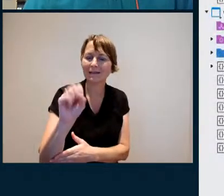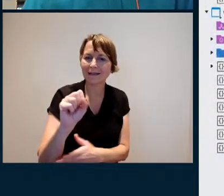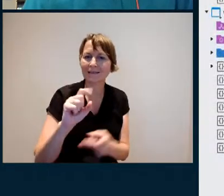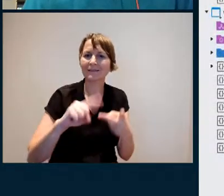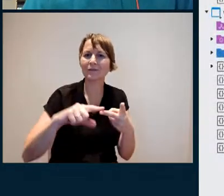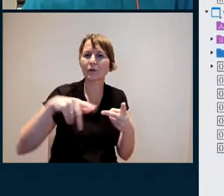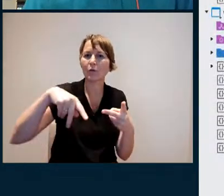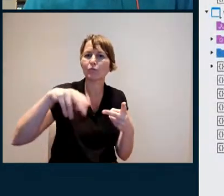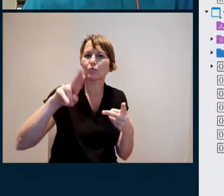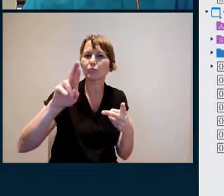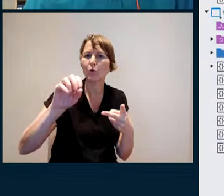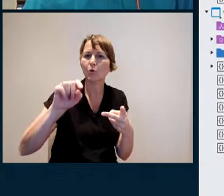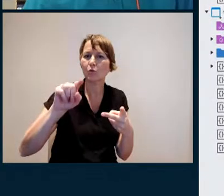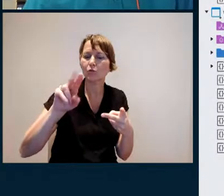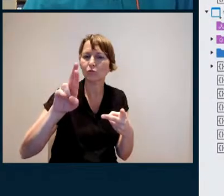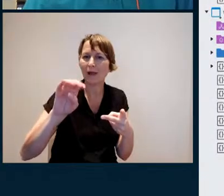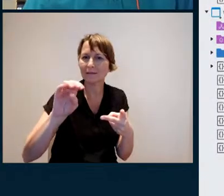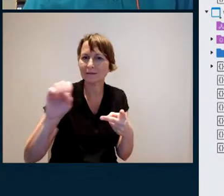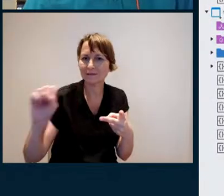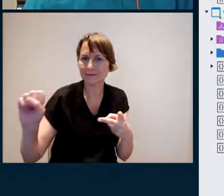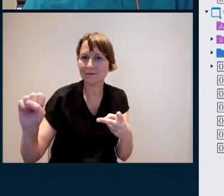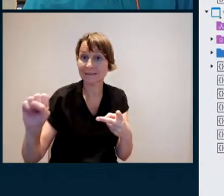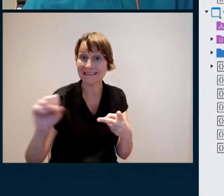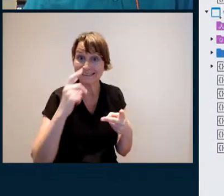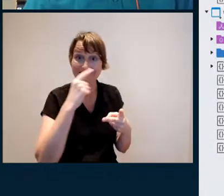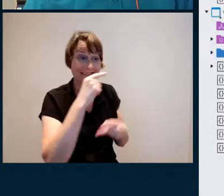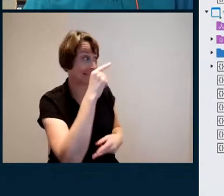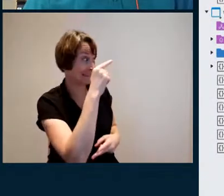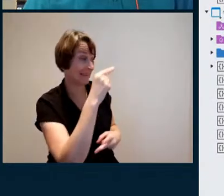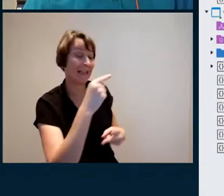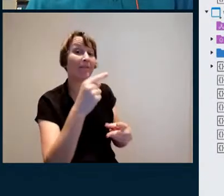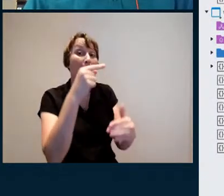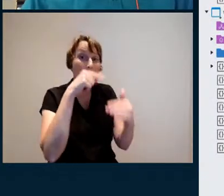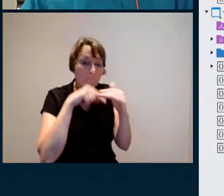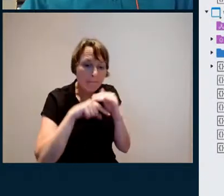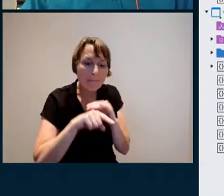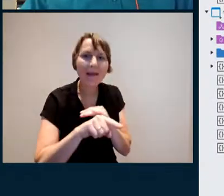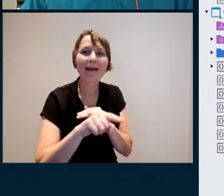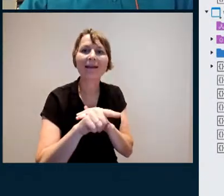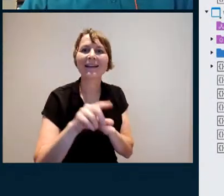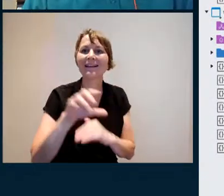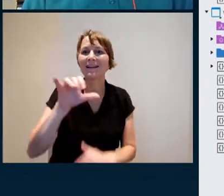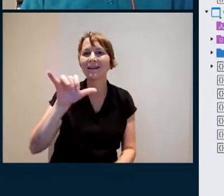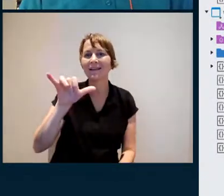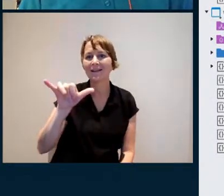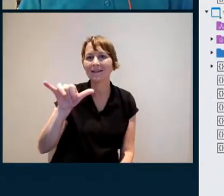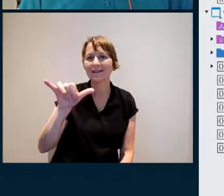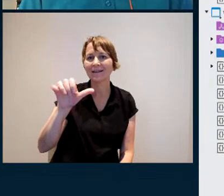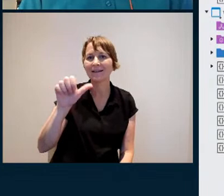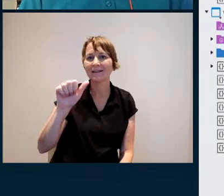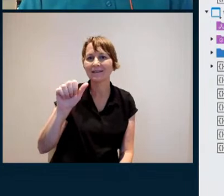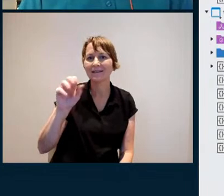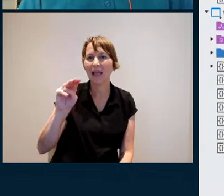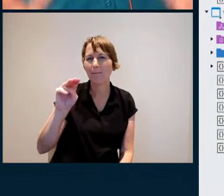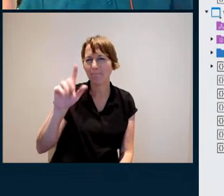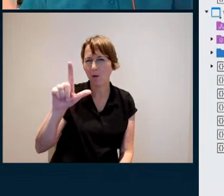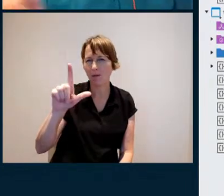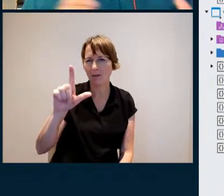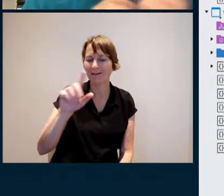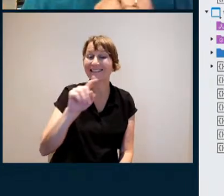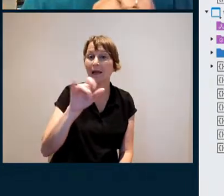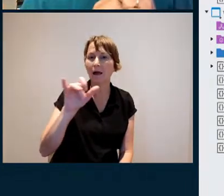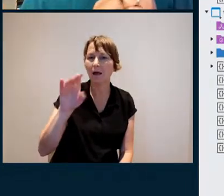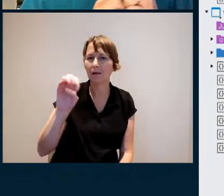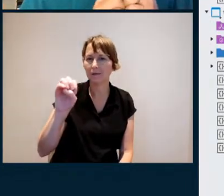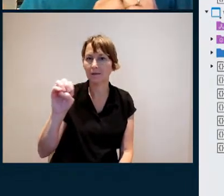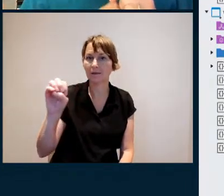authentication. And we can actually see all that if we go into our Thai YAML. So our Thai YAML is orchestrating that stuff